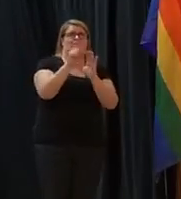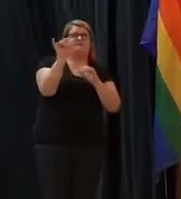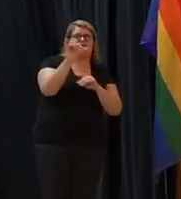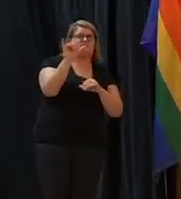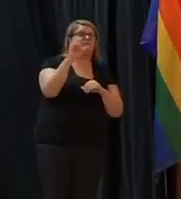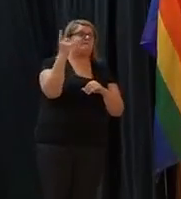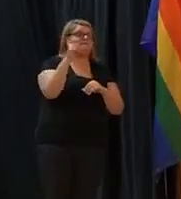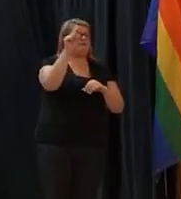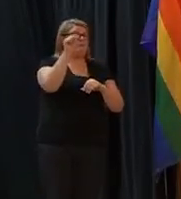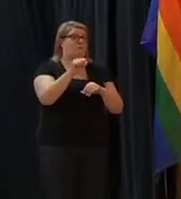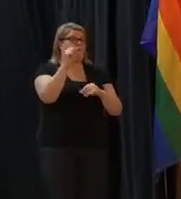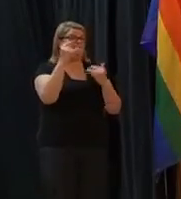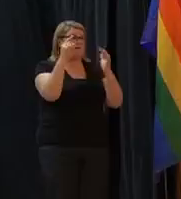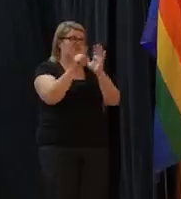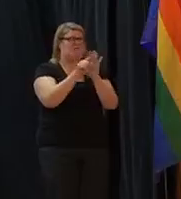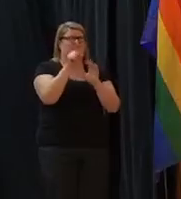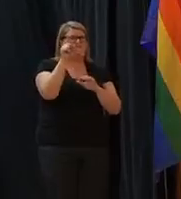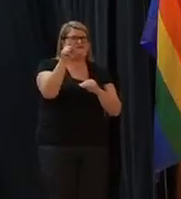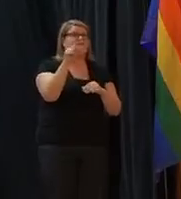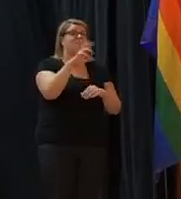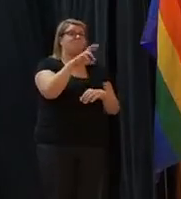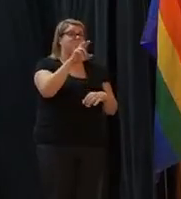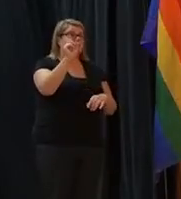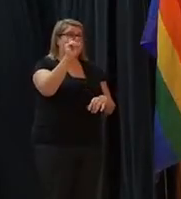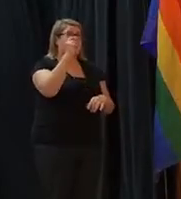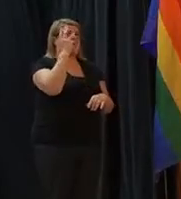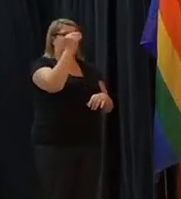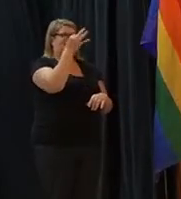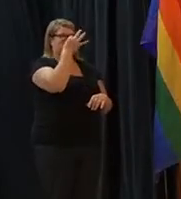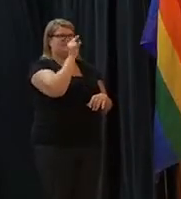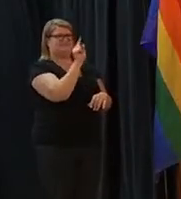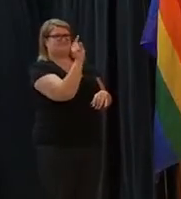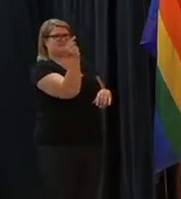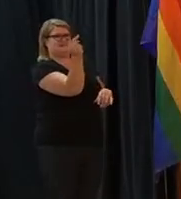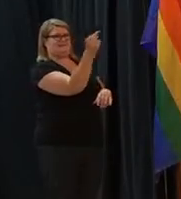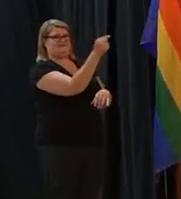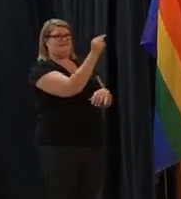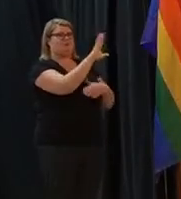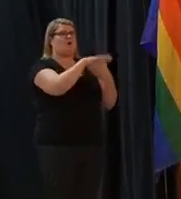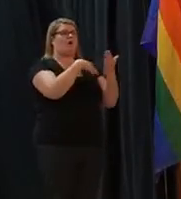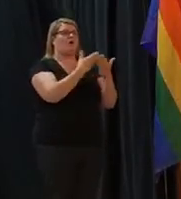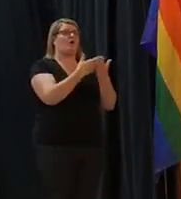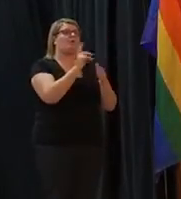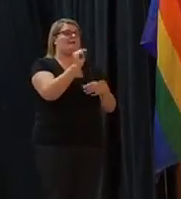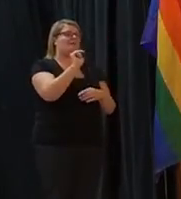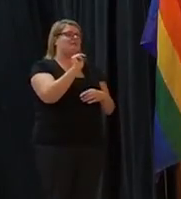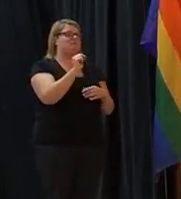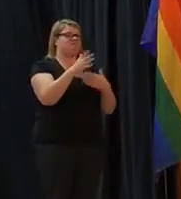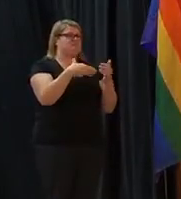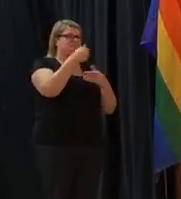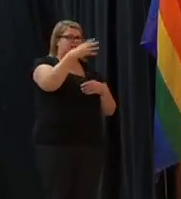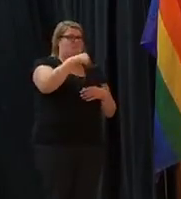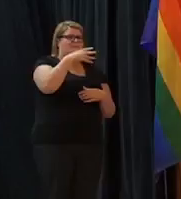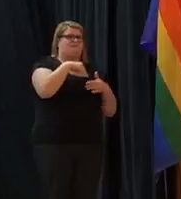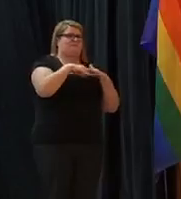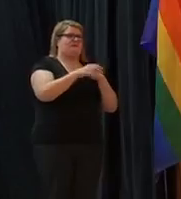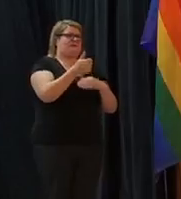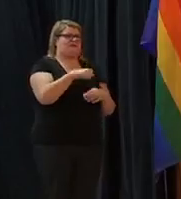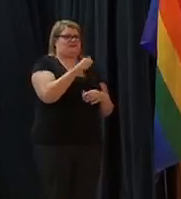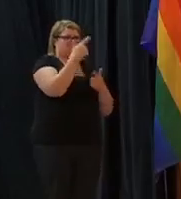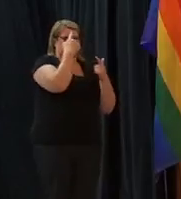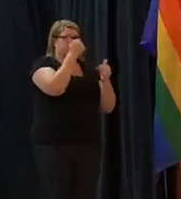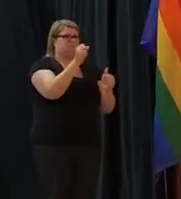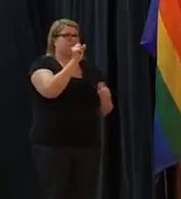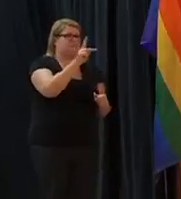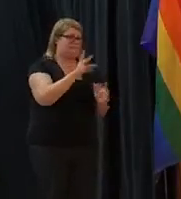pull it. Restrooms are out the door to the left. All of our restrooms are gender neutral here at the center. So use whichever